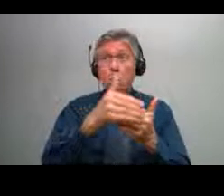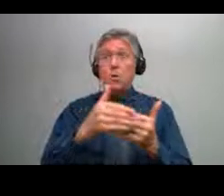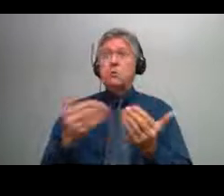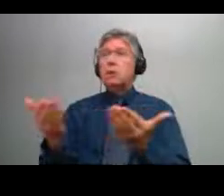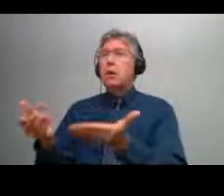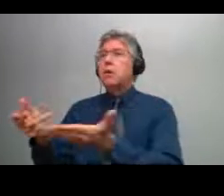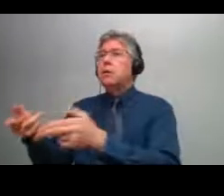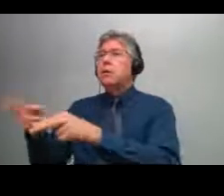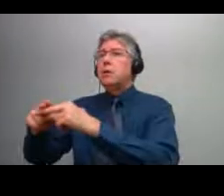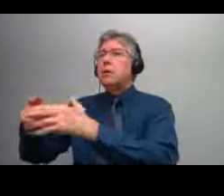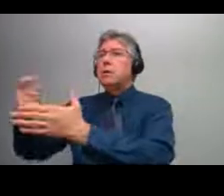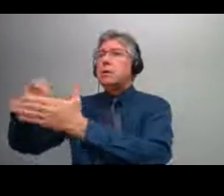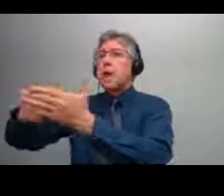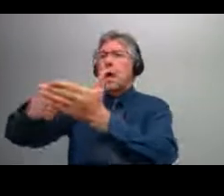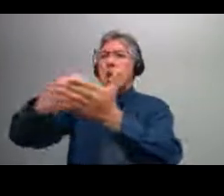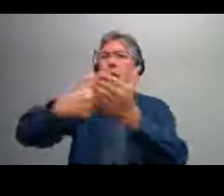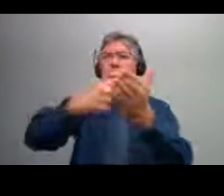for the project?